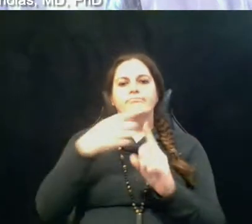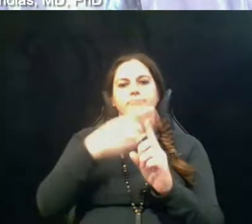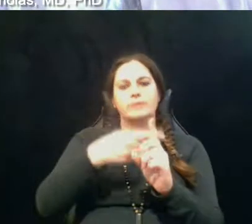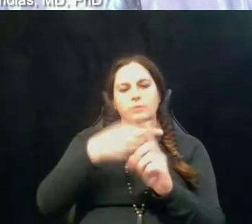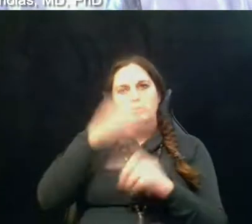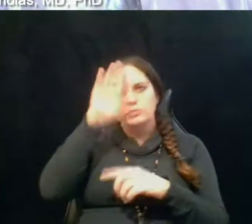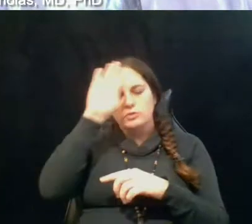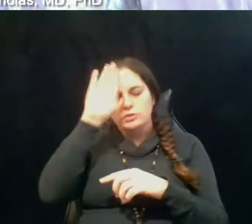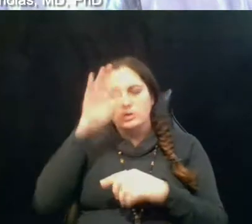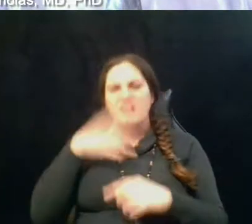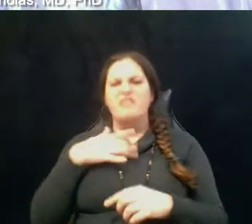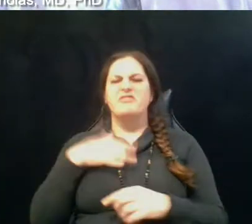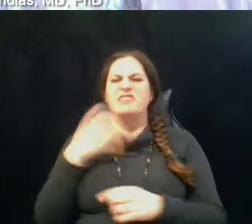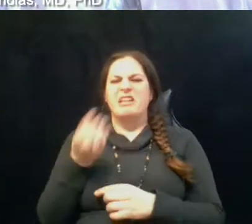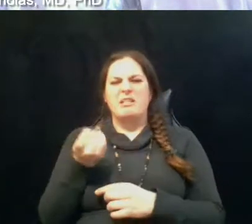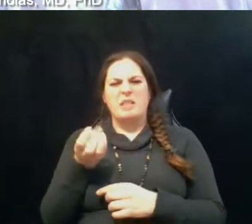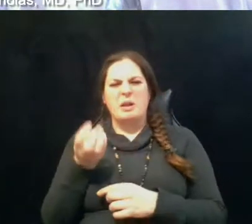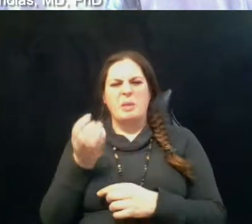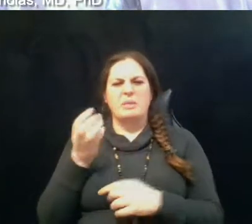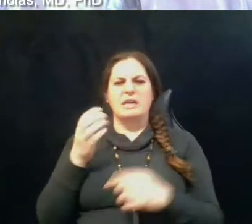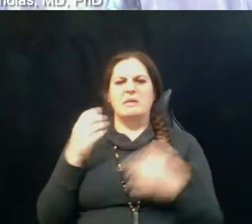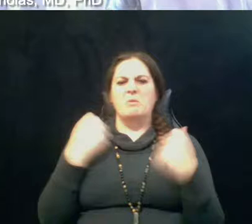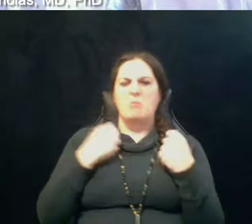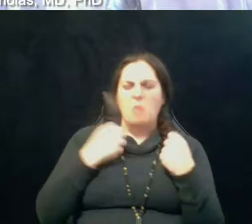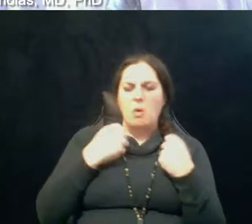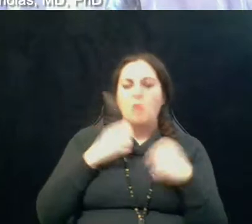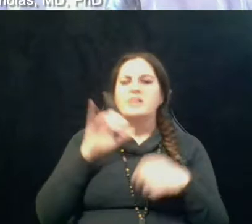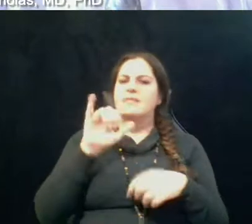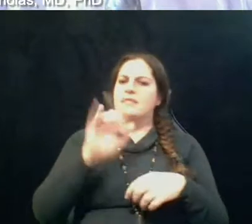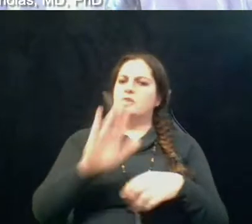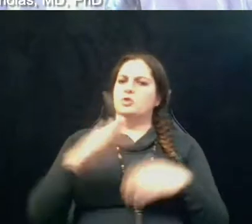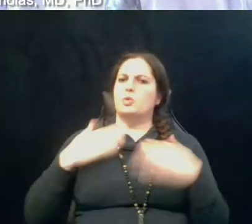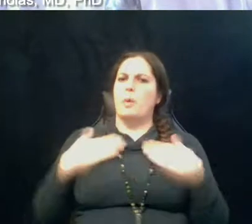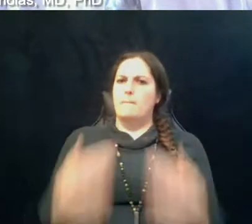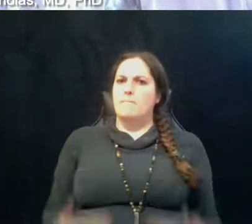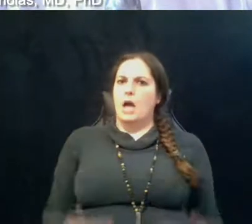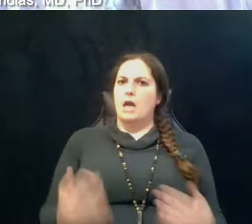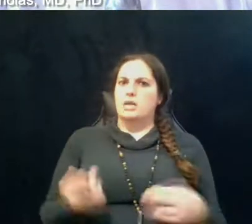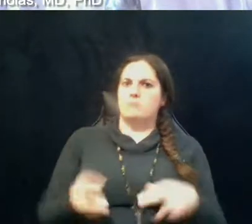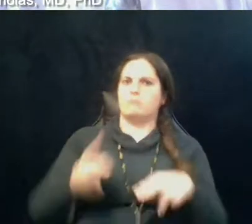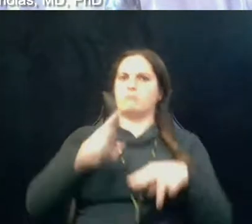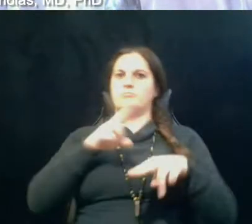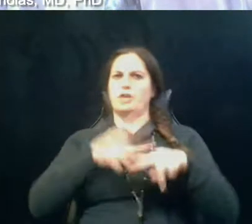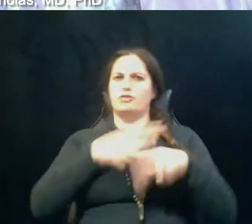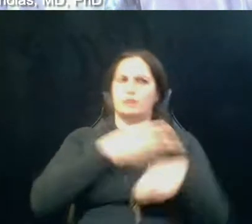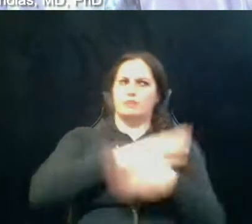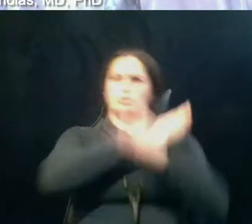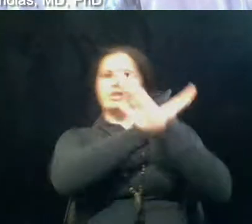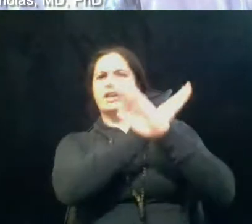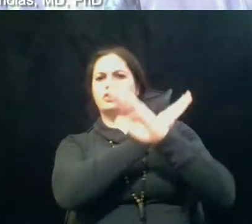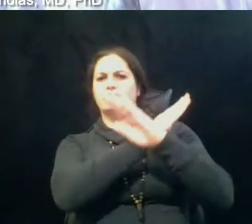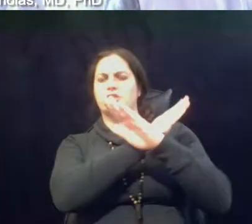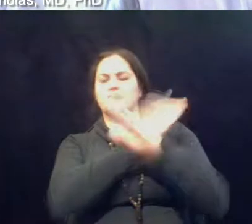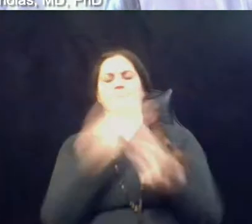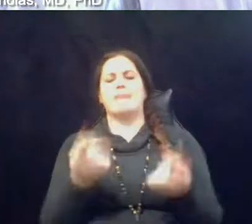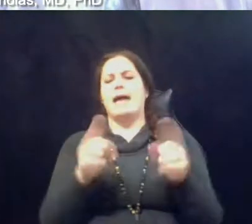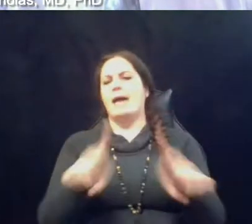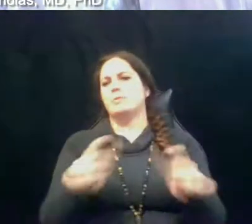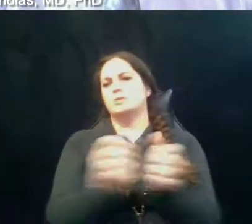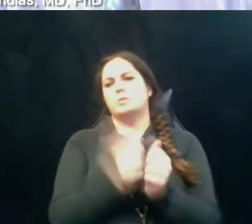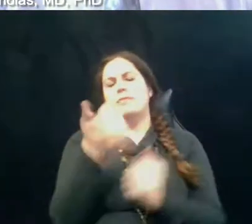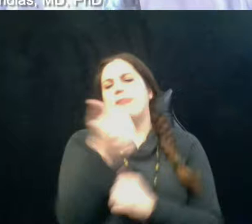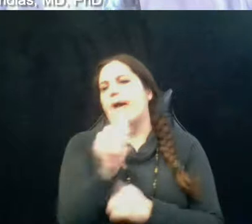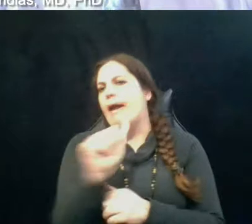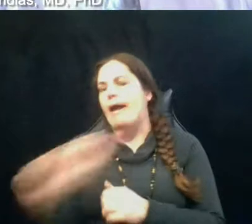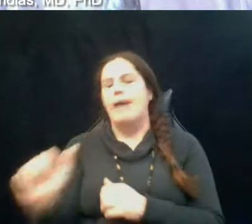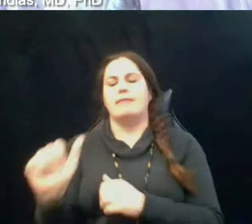your body mounting an immune response. That's normal. That's what we expect to happen with any vaccine, for you to mount an immune